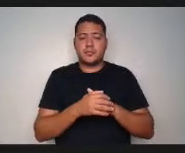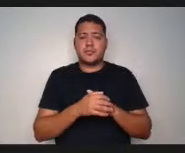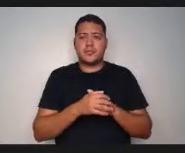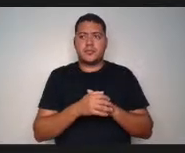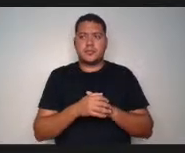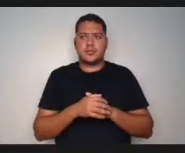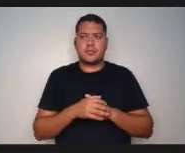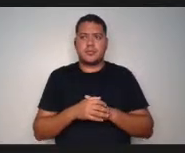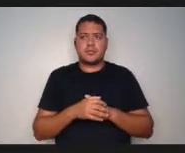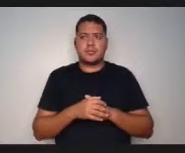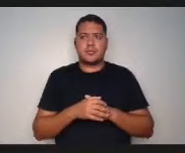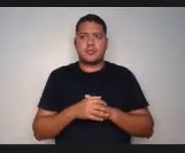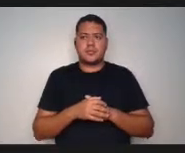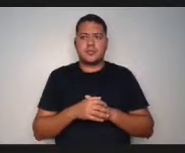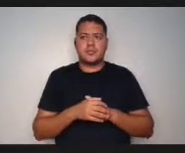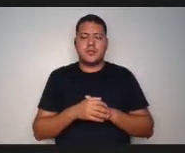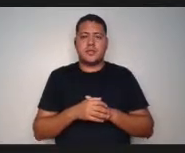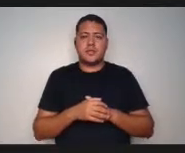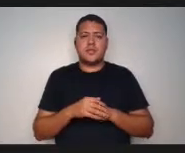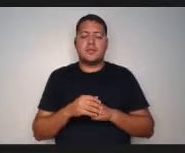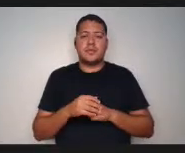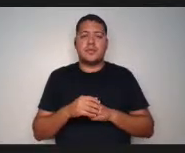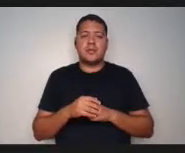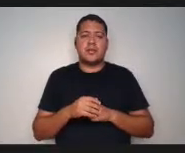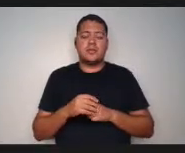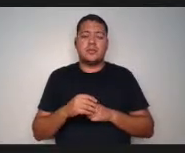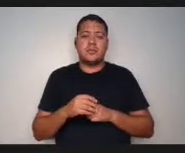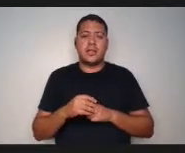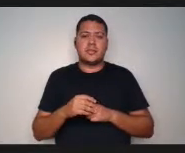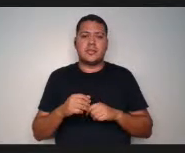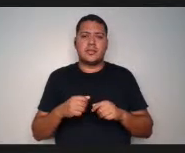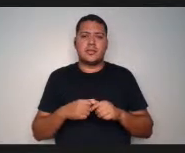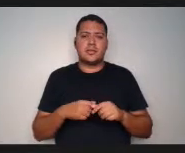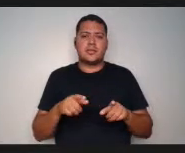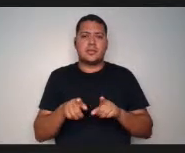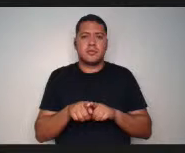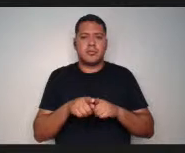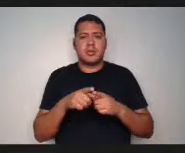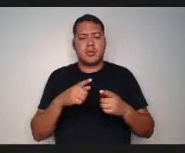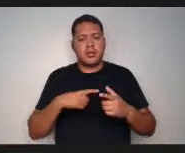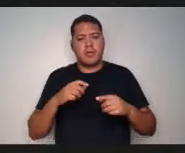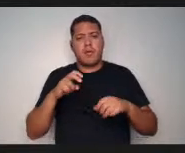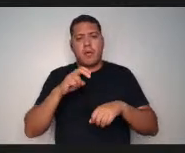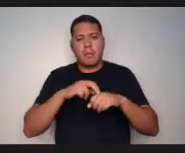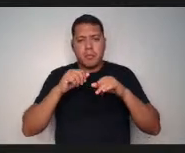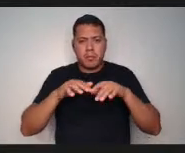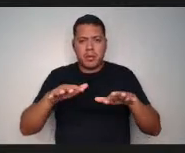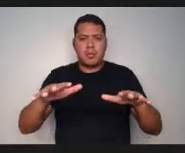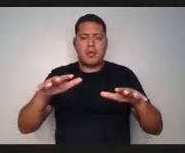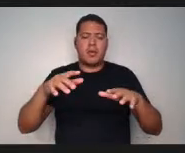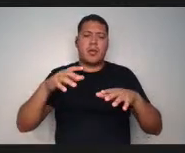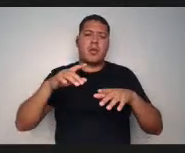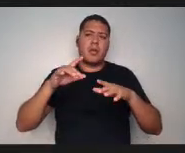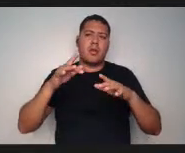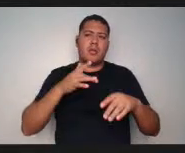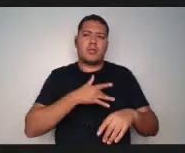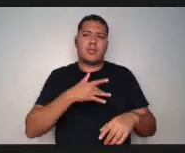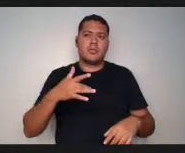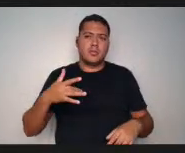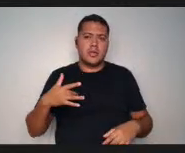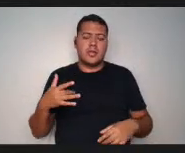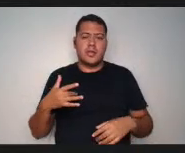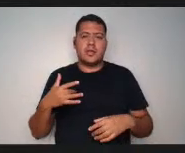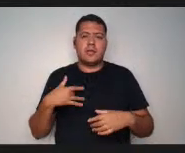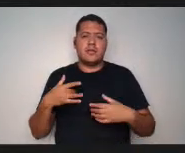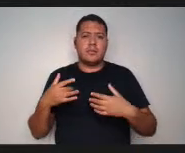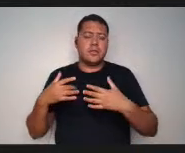global mental health epidemic increase even more. We know that fear and anxiety increased